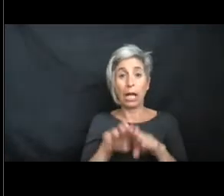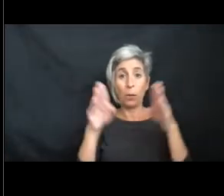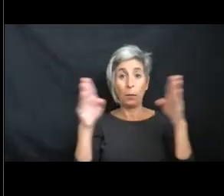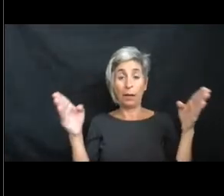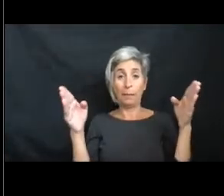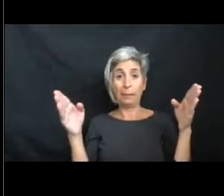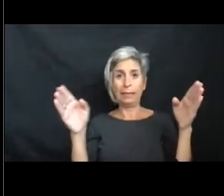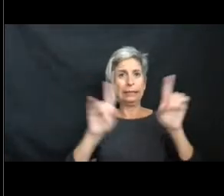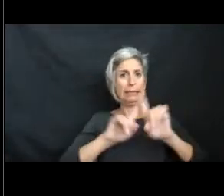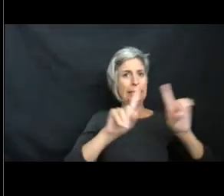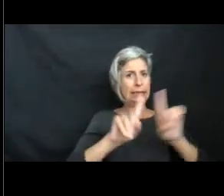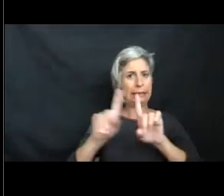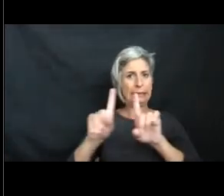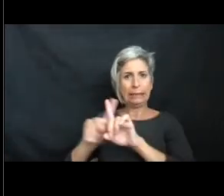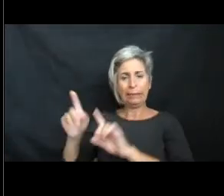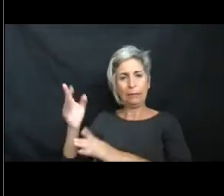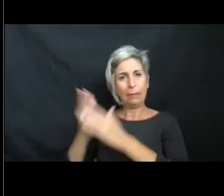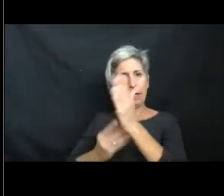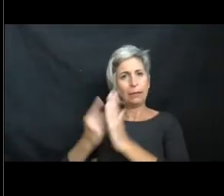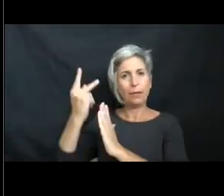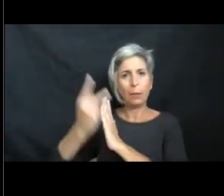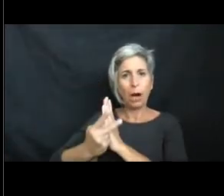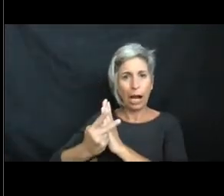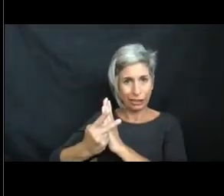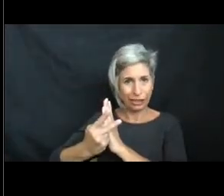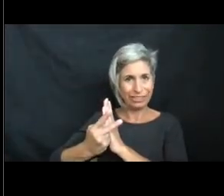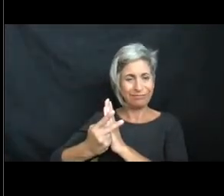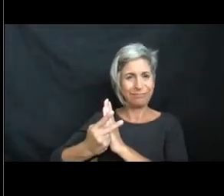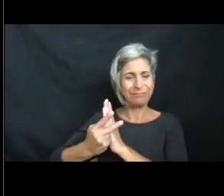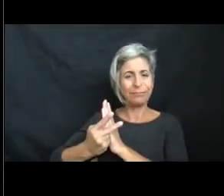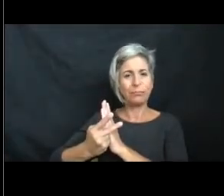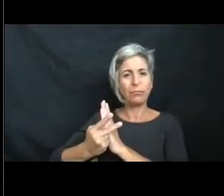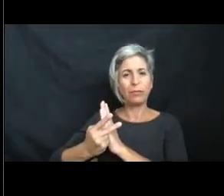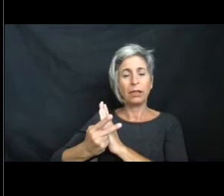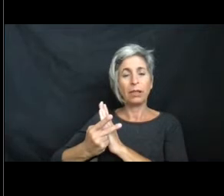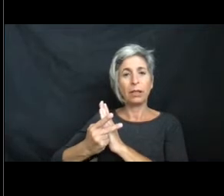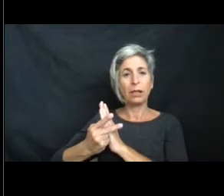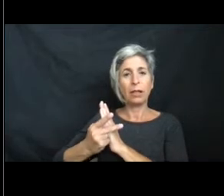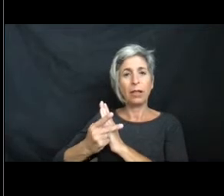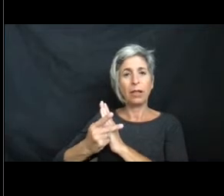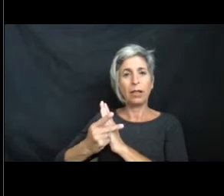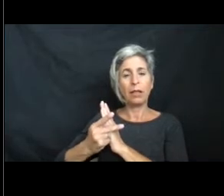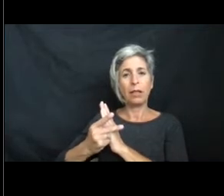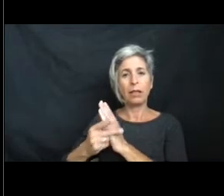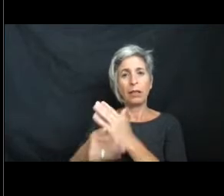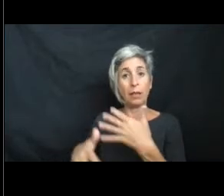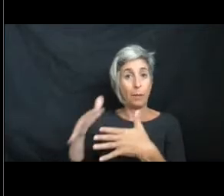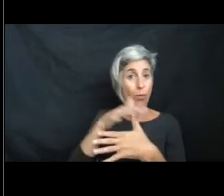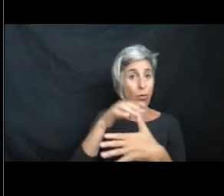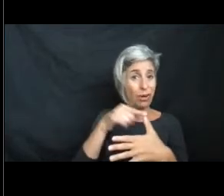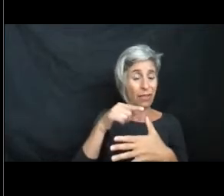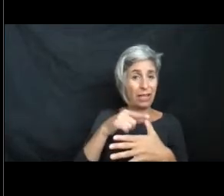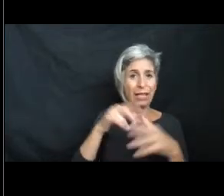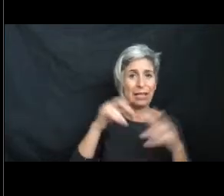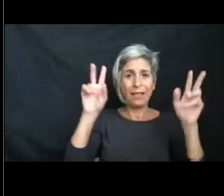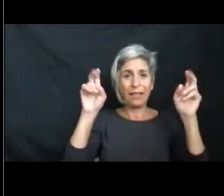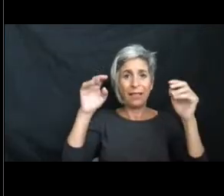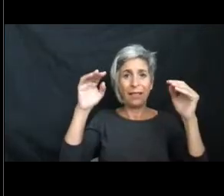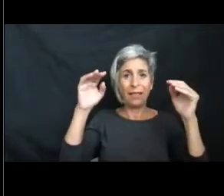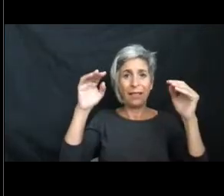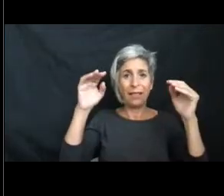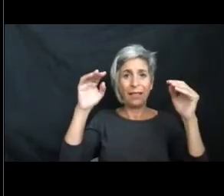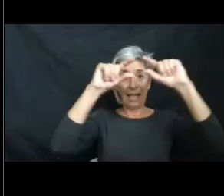different parts of the project. And so the main thing you notice is the project header, which is up here at the